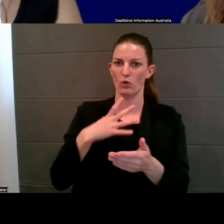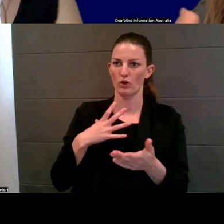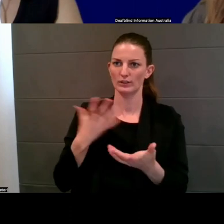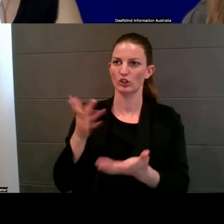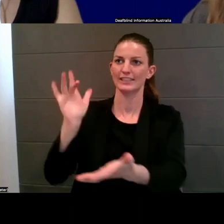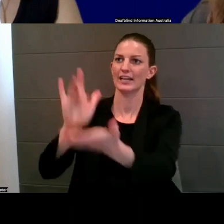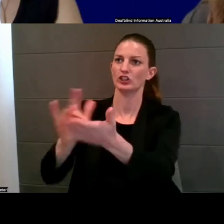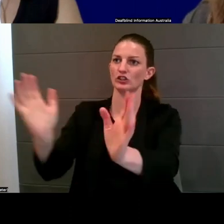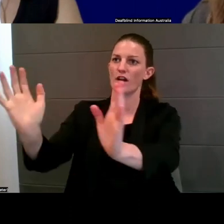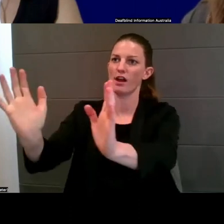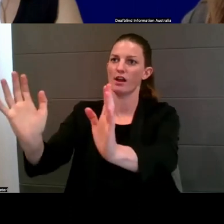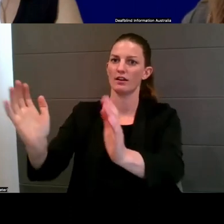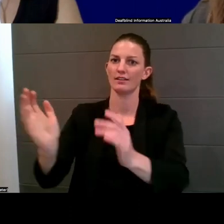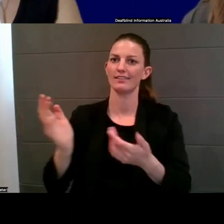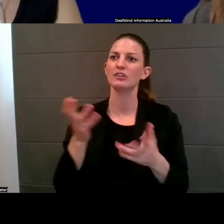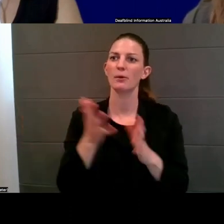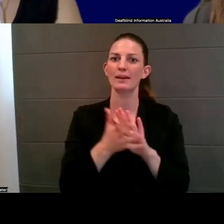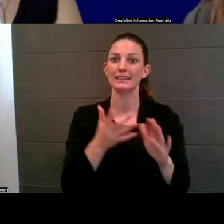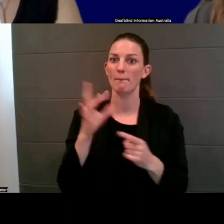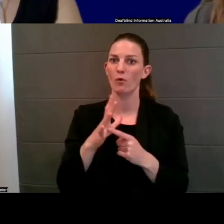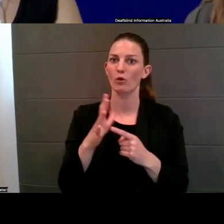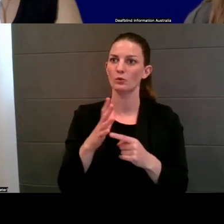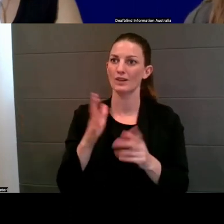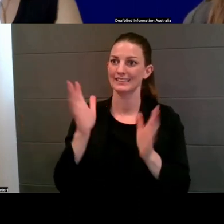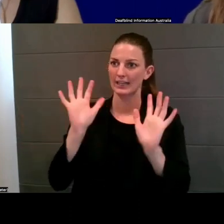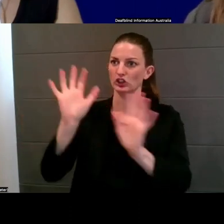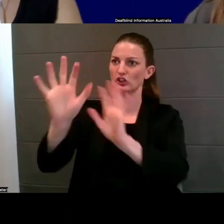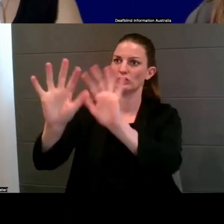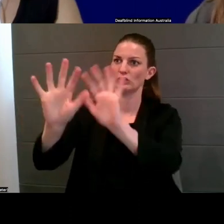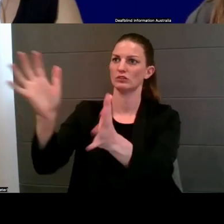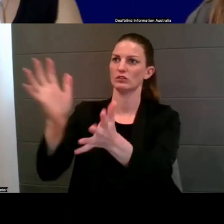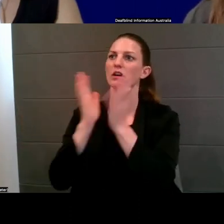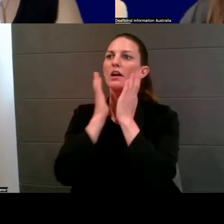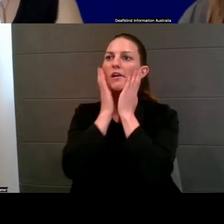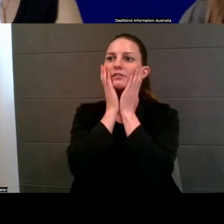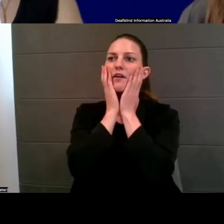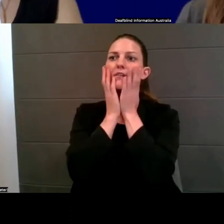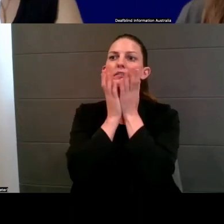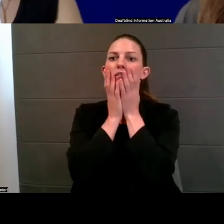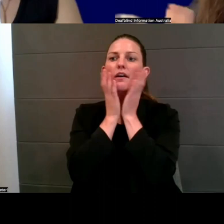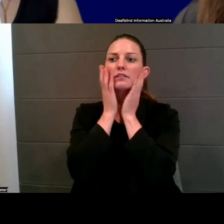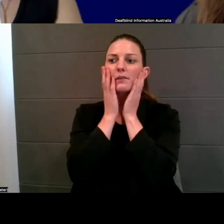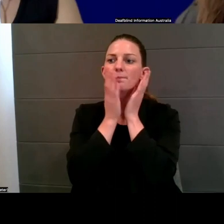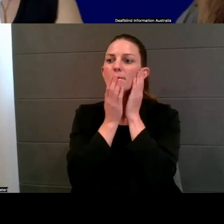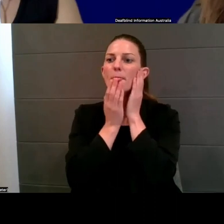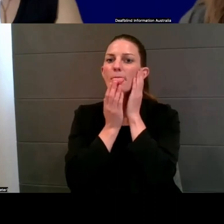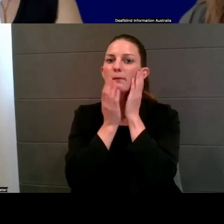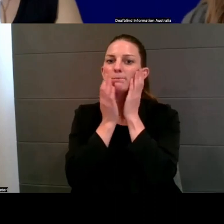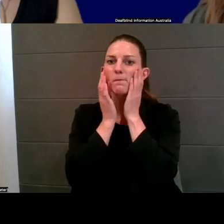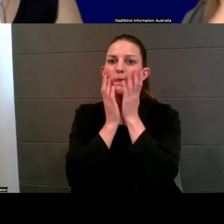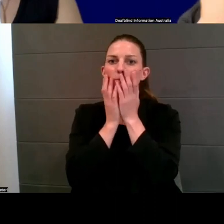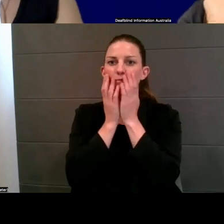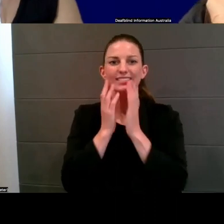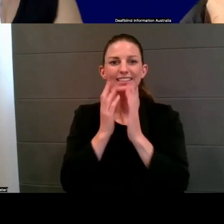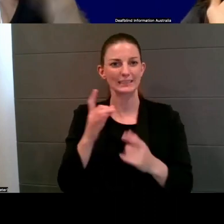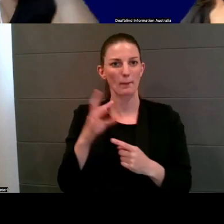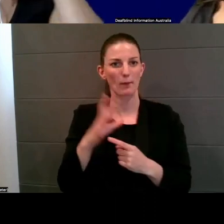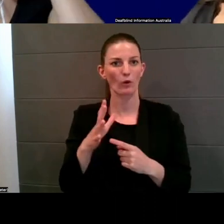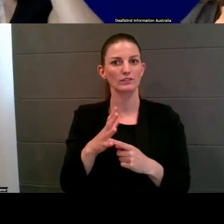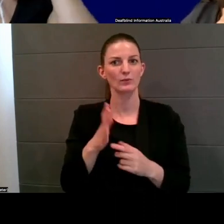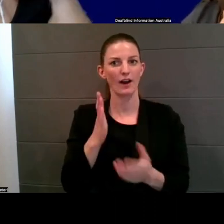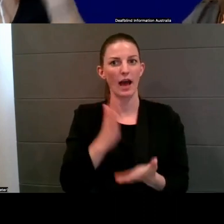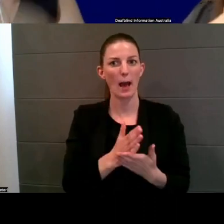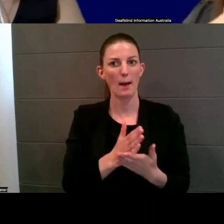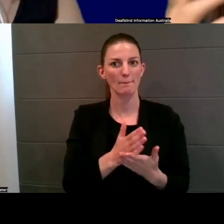So like filling in those really early experiences and getting people to, you know, get you